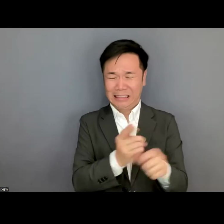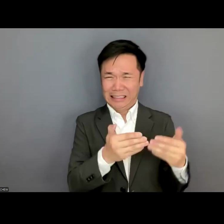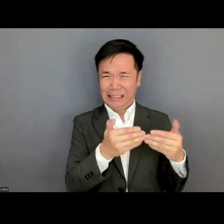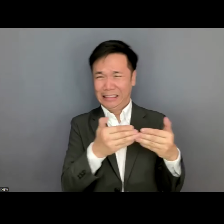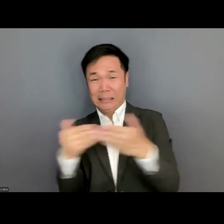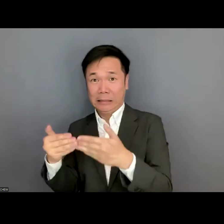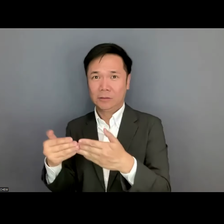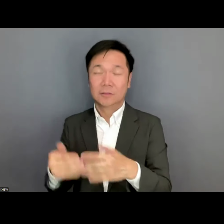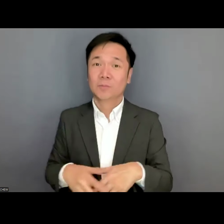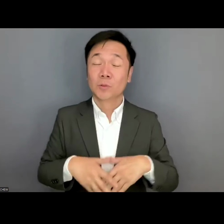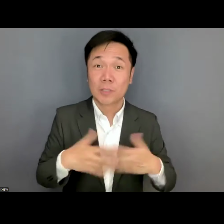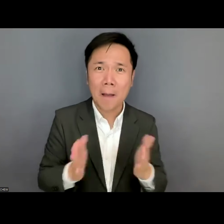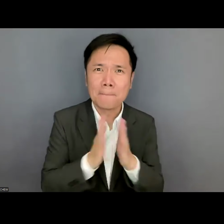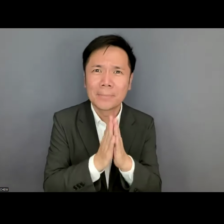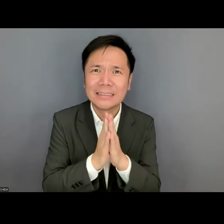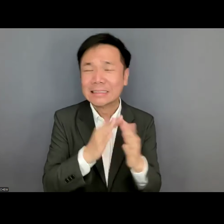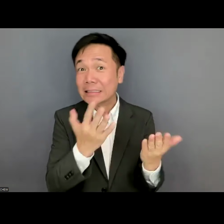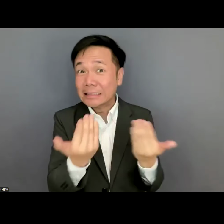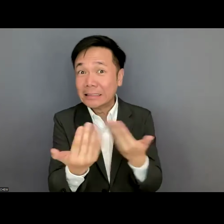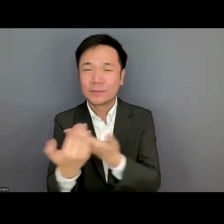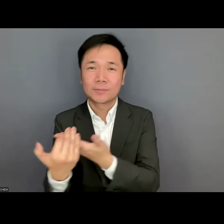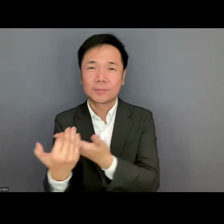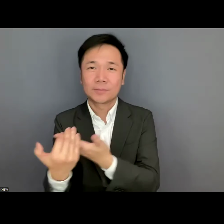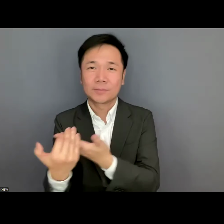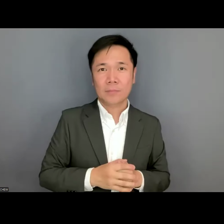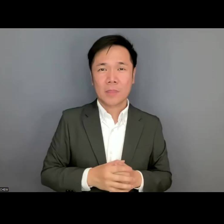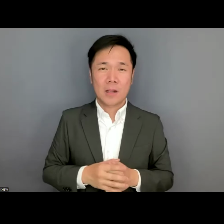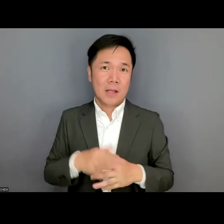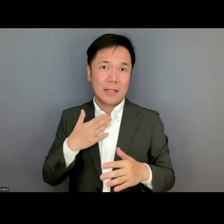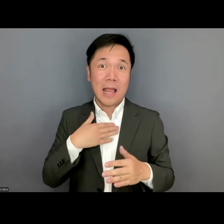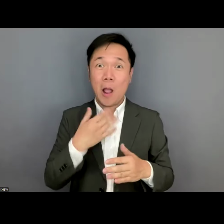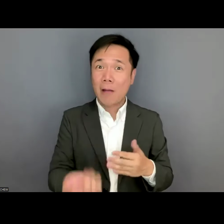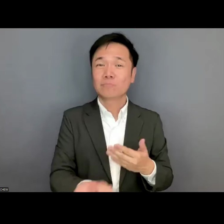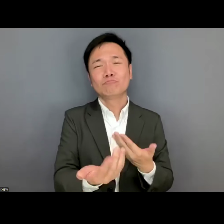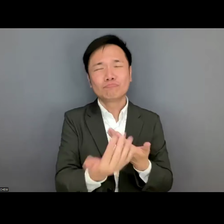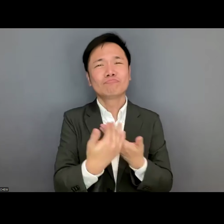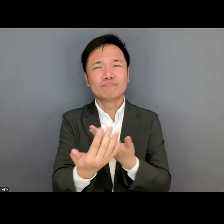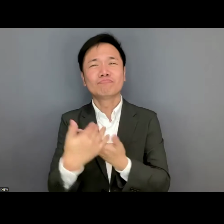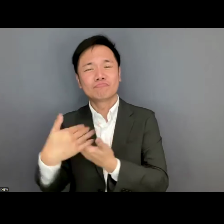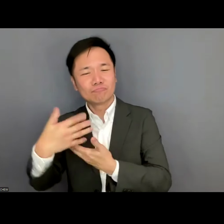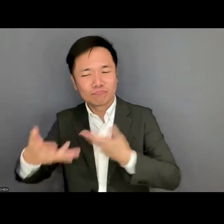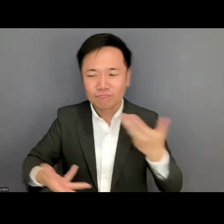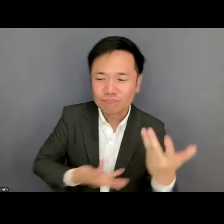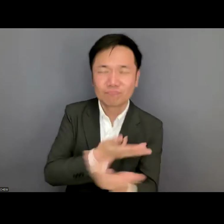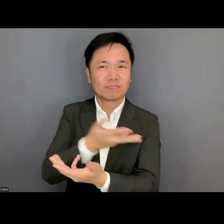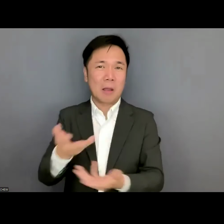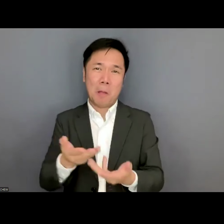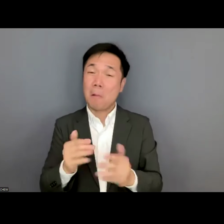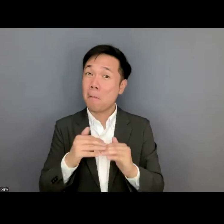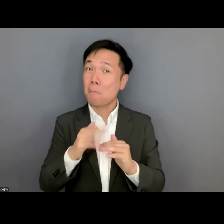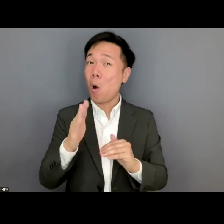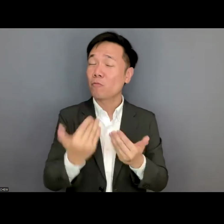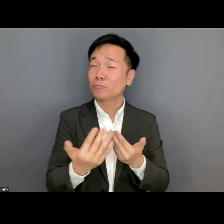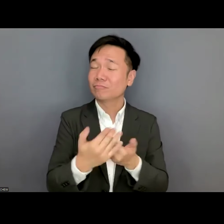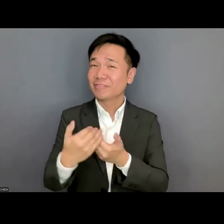get right into it. And now we have actually a participatory session, so a little bit more engagement